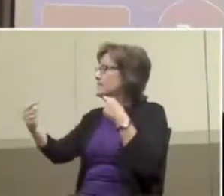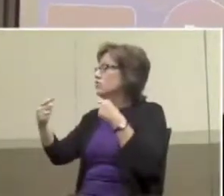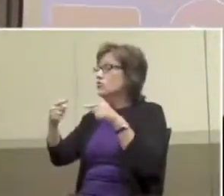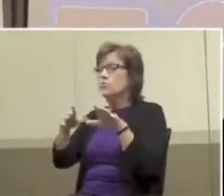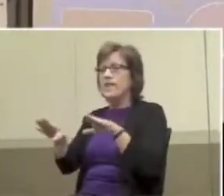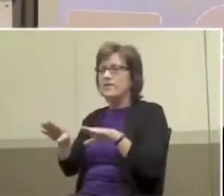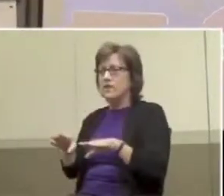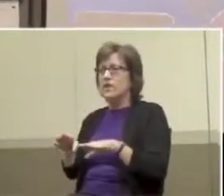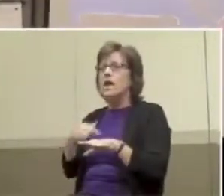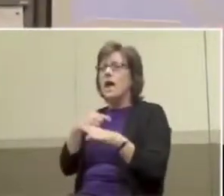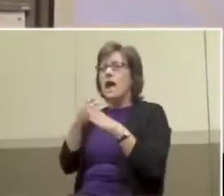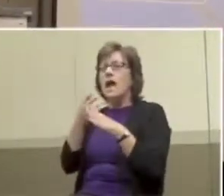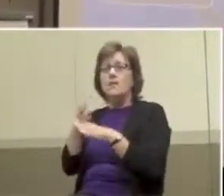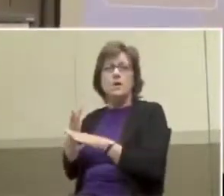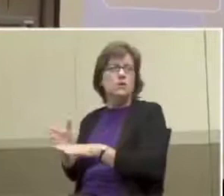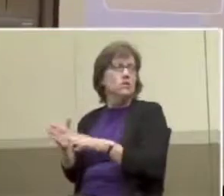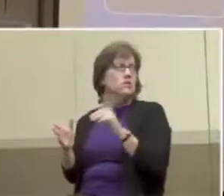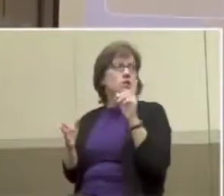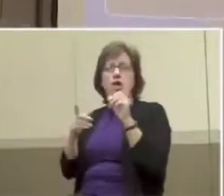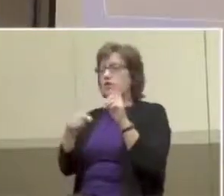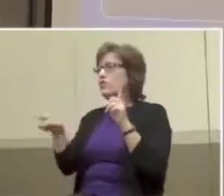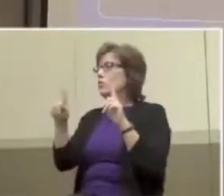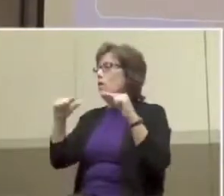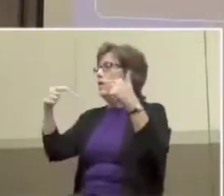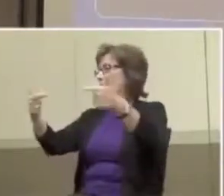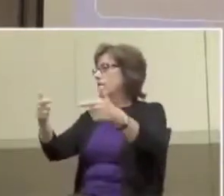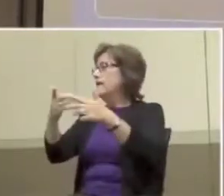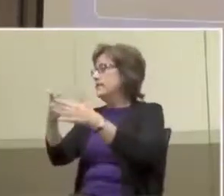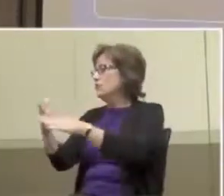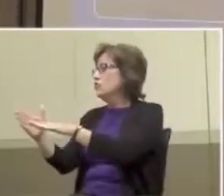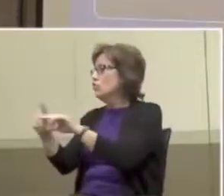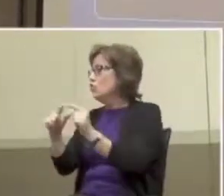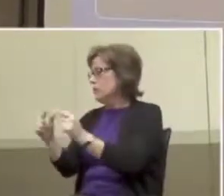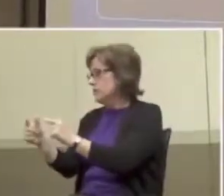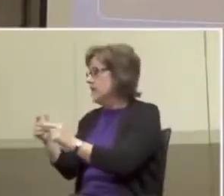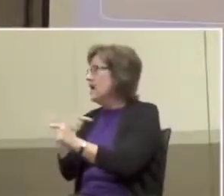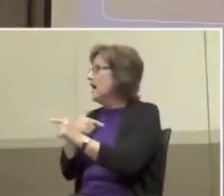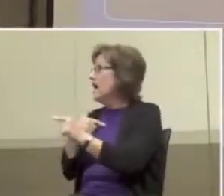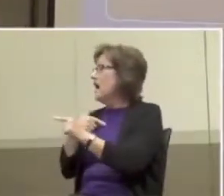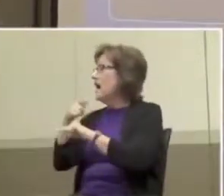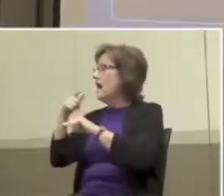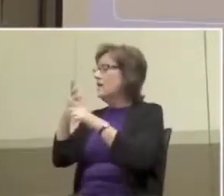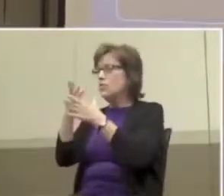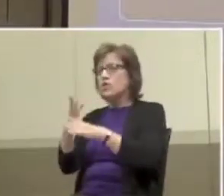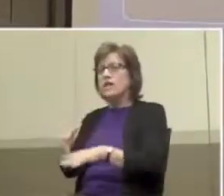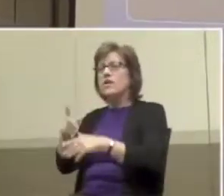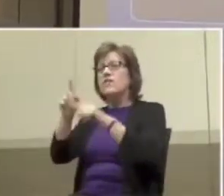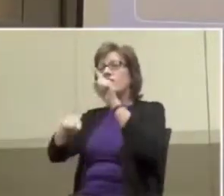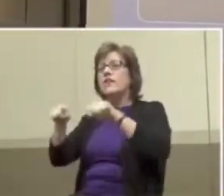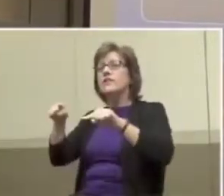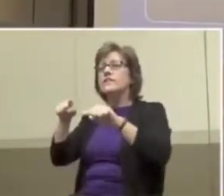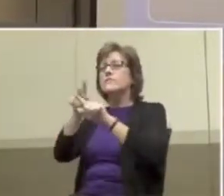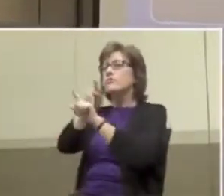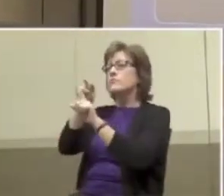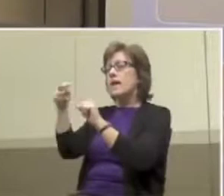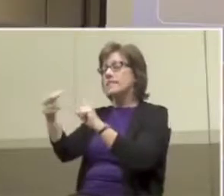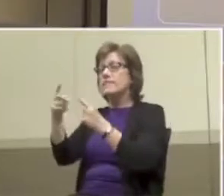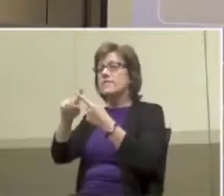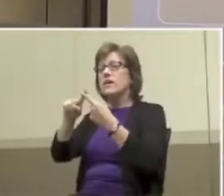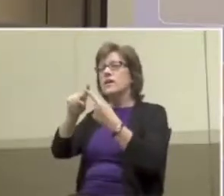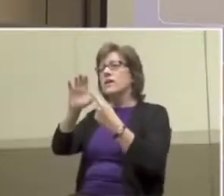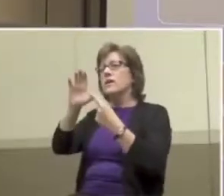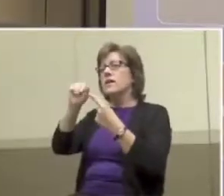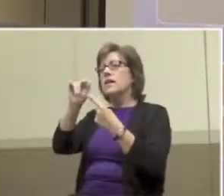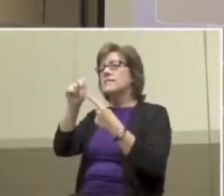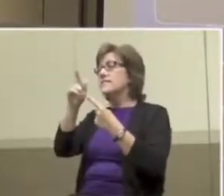going to break out into little groups here. I've broken this down into various perspectives. So we have the cognitive side, which would be intellectual,